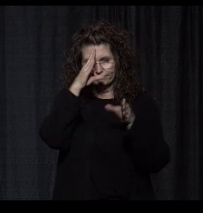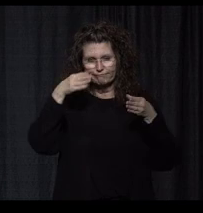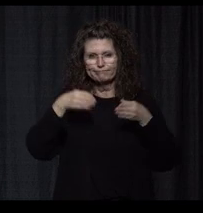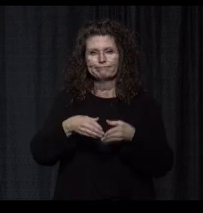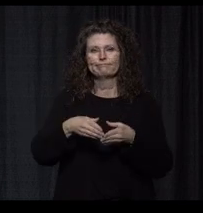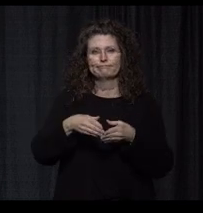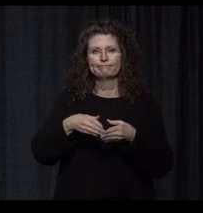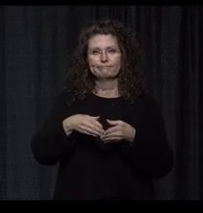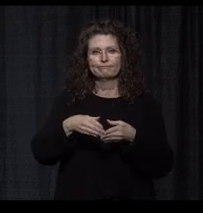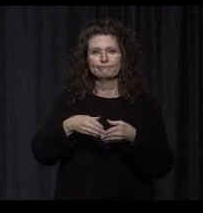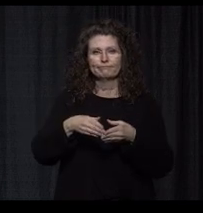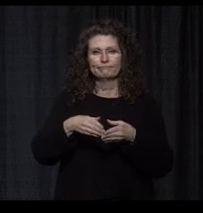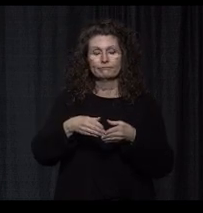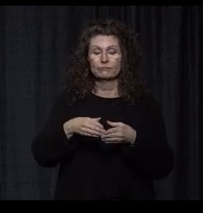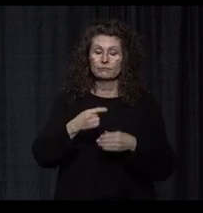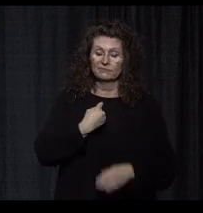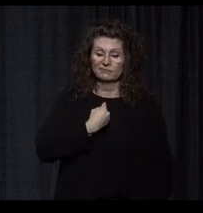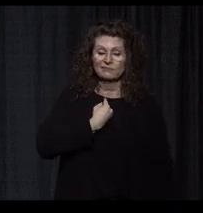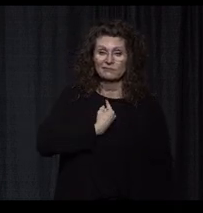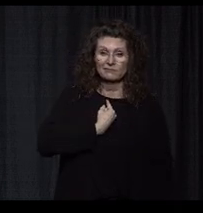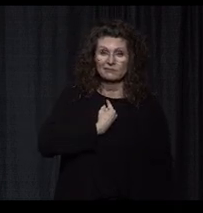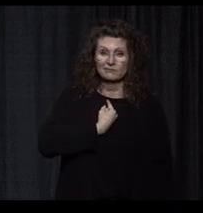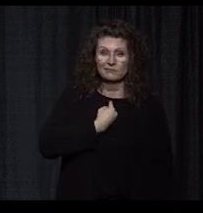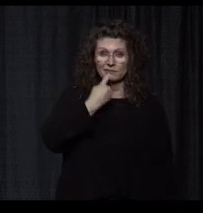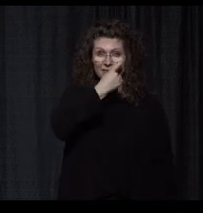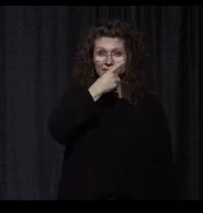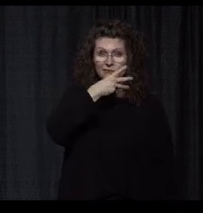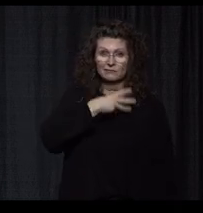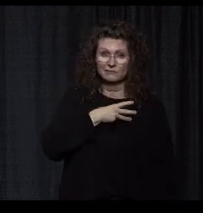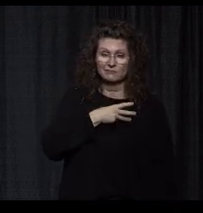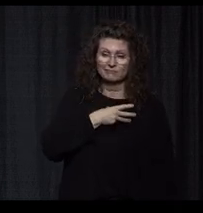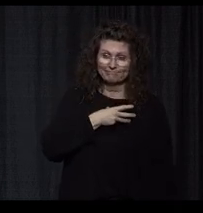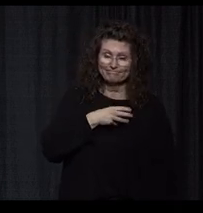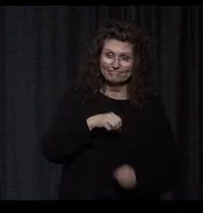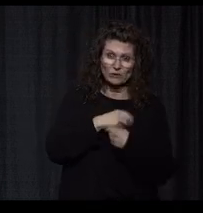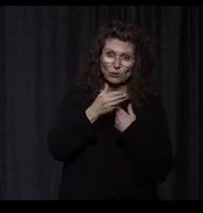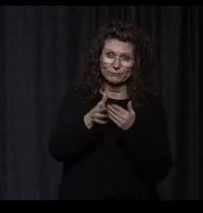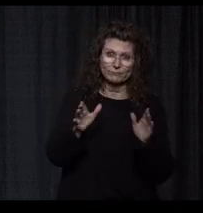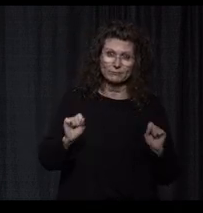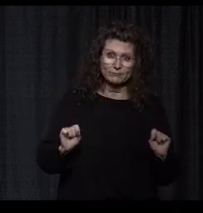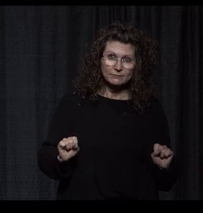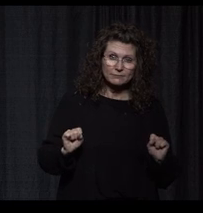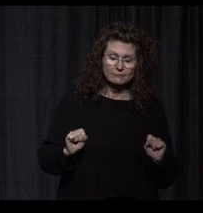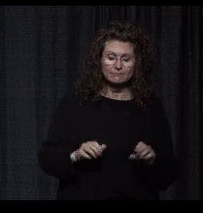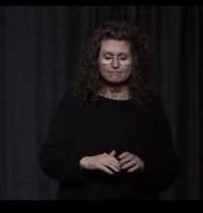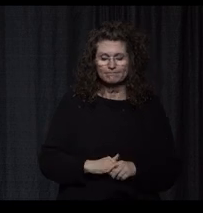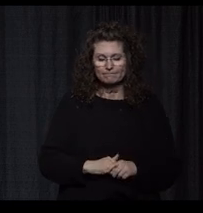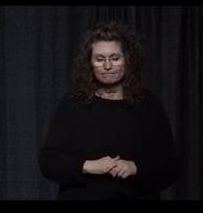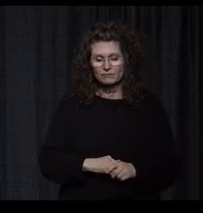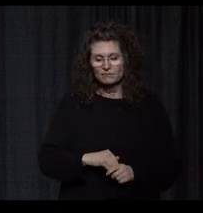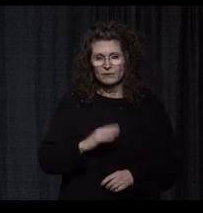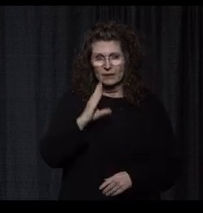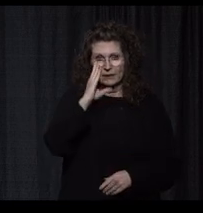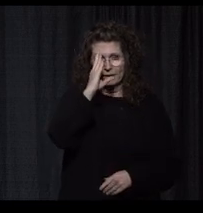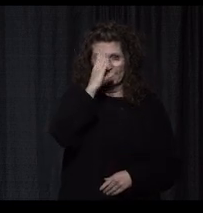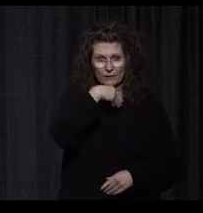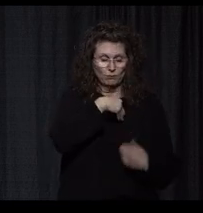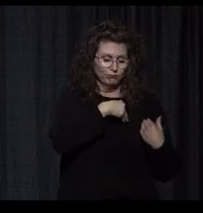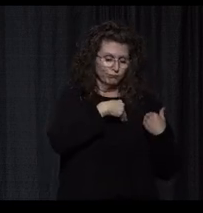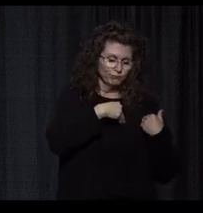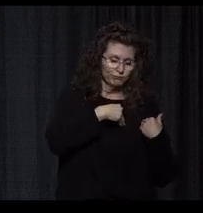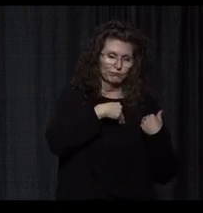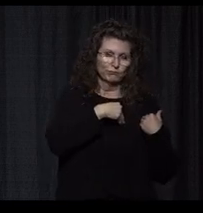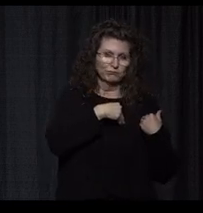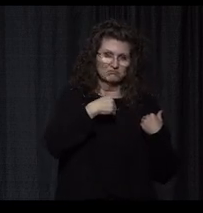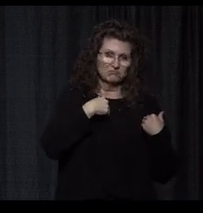of often being the only one Black woman in the room, the invisible burden of representation that